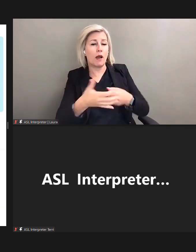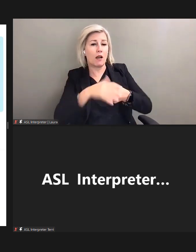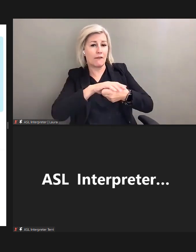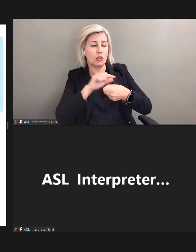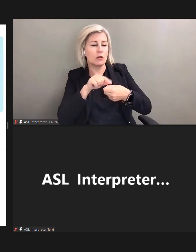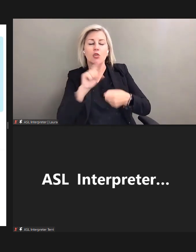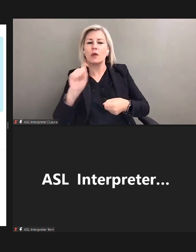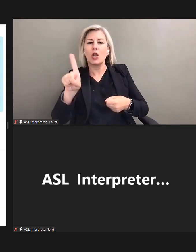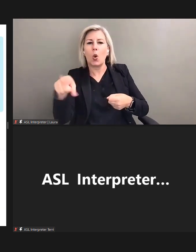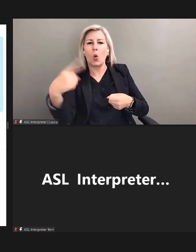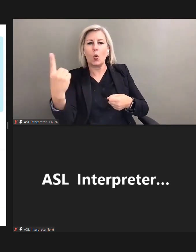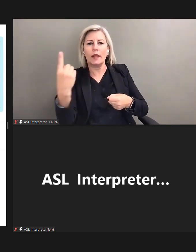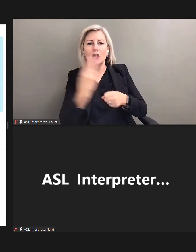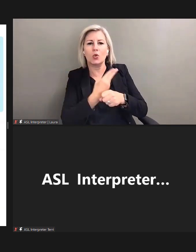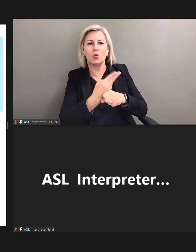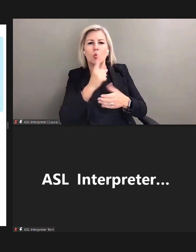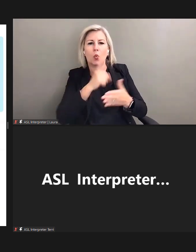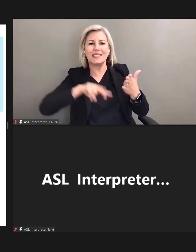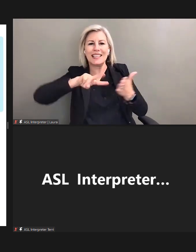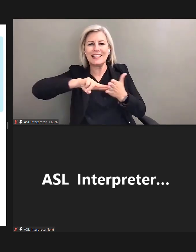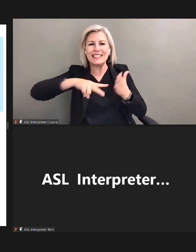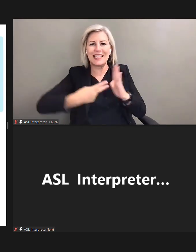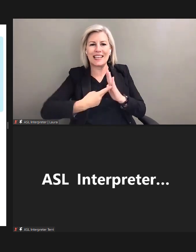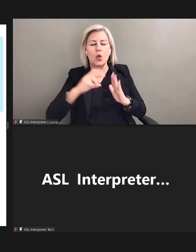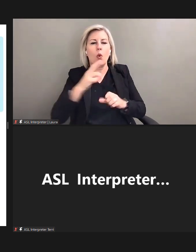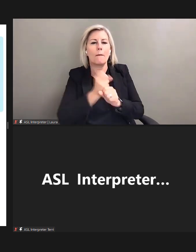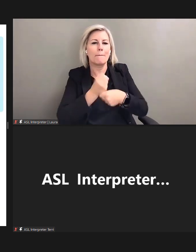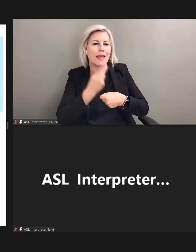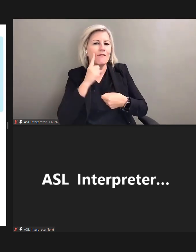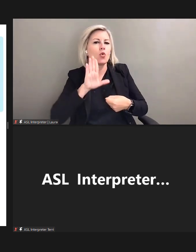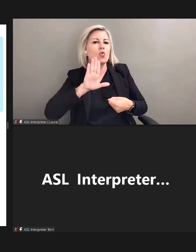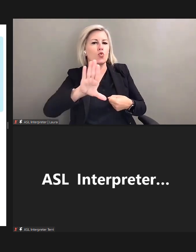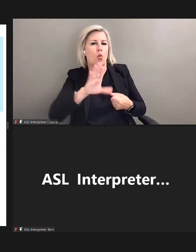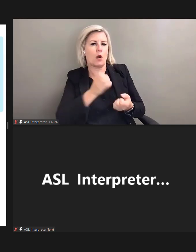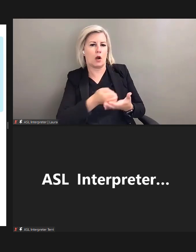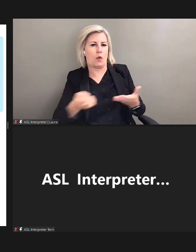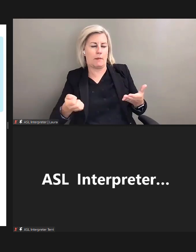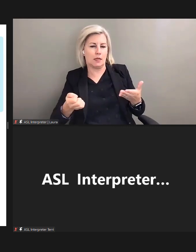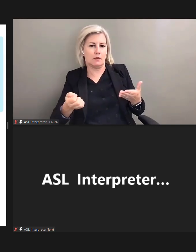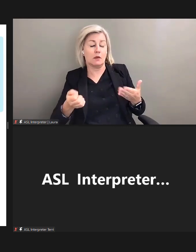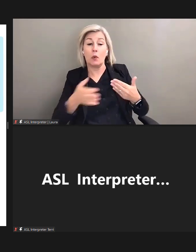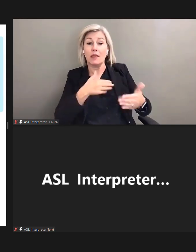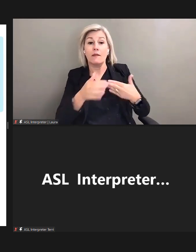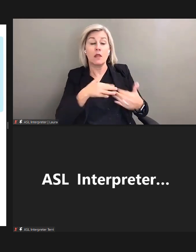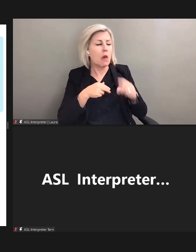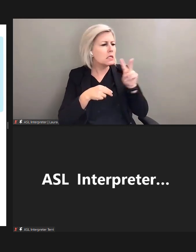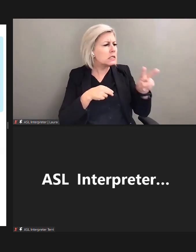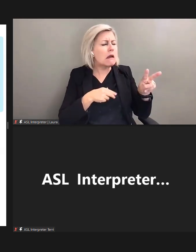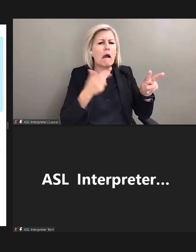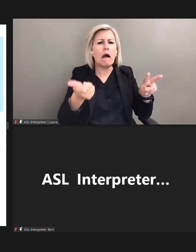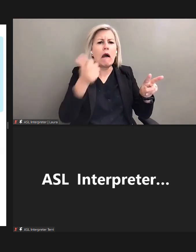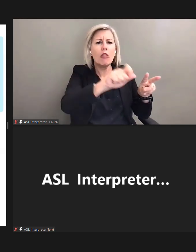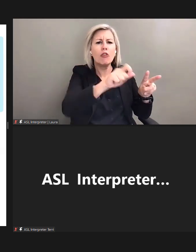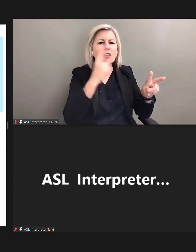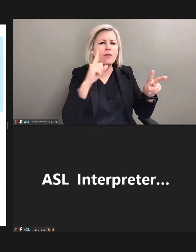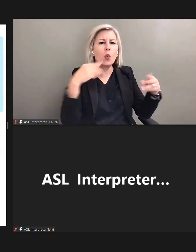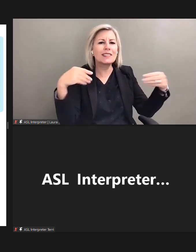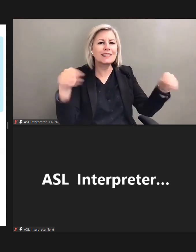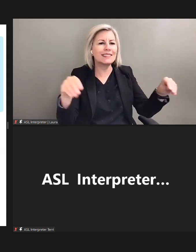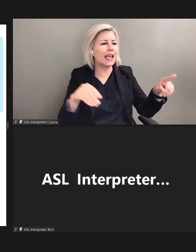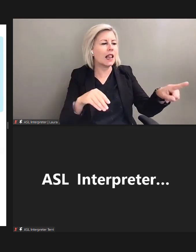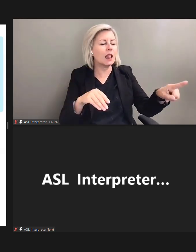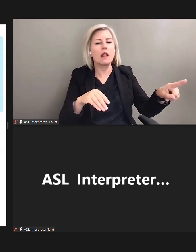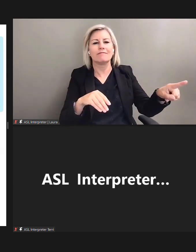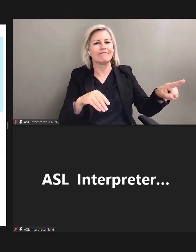the probe covers that are intended or made for your device. So even though you may see others on the market, you can only